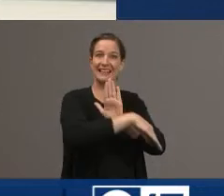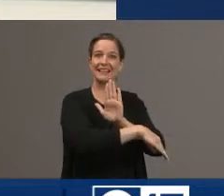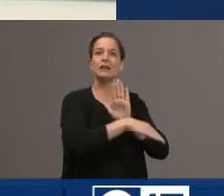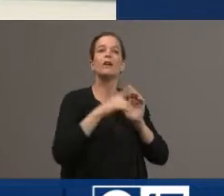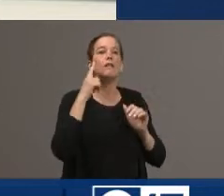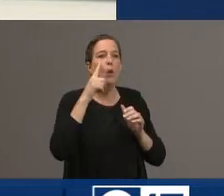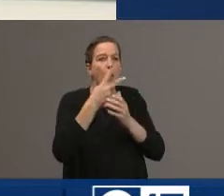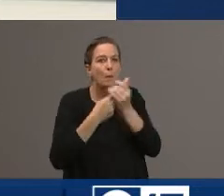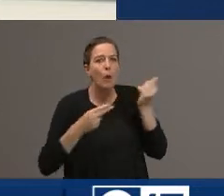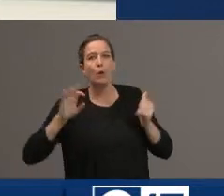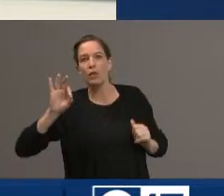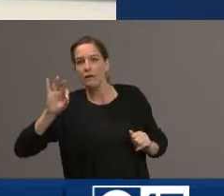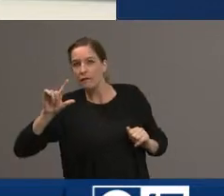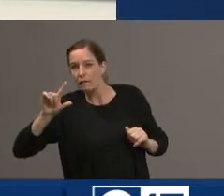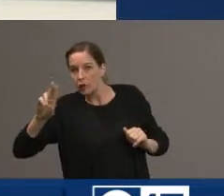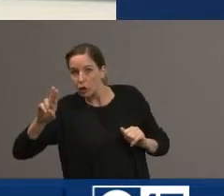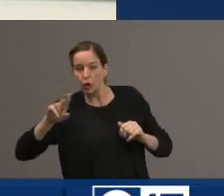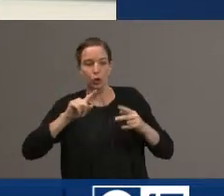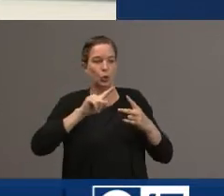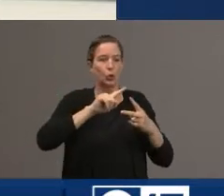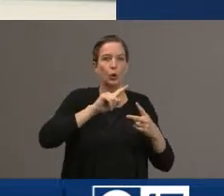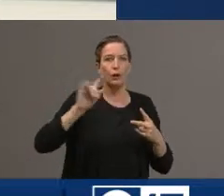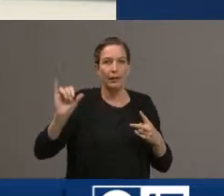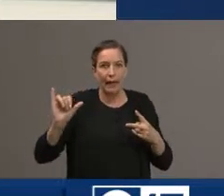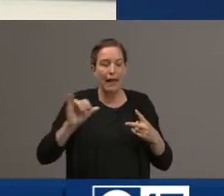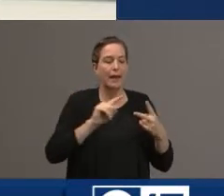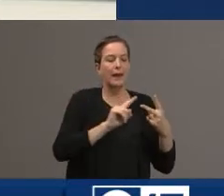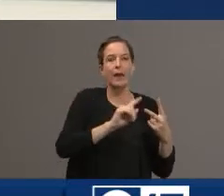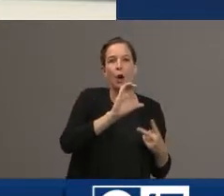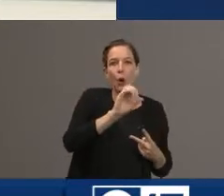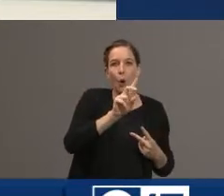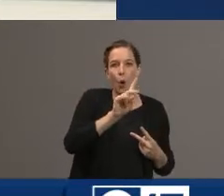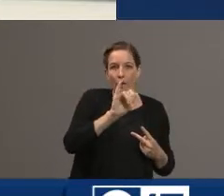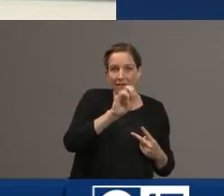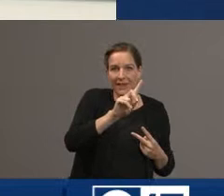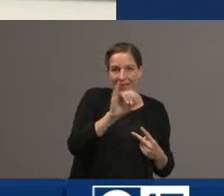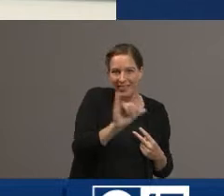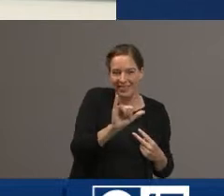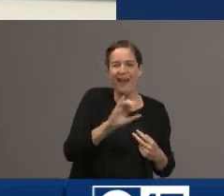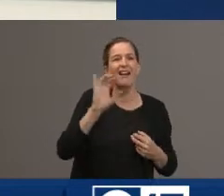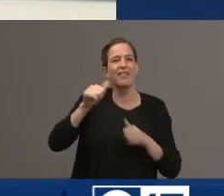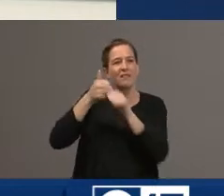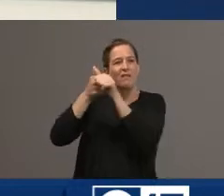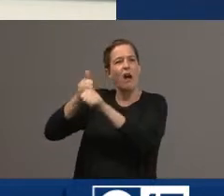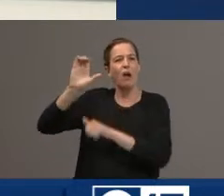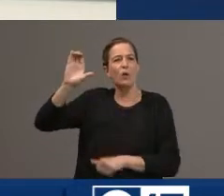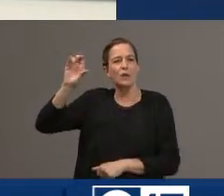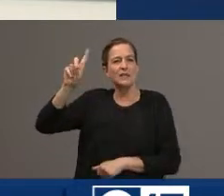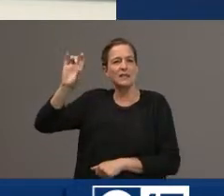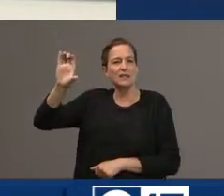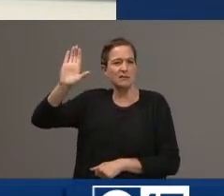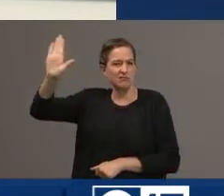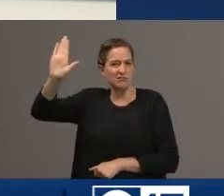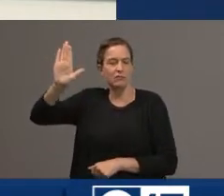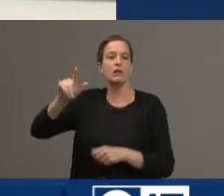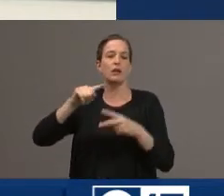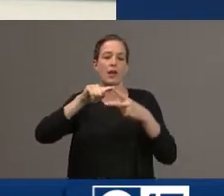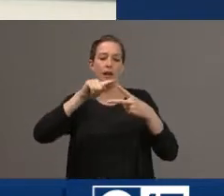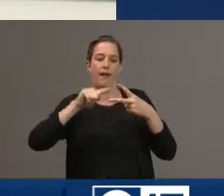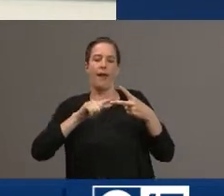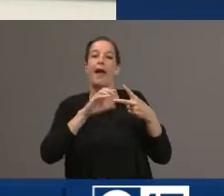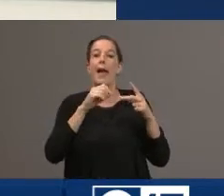and COVID-like. Again, that comes from the CDC, the number of cases, and then a reduction in